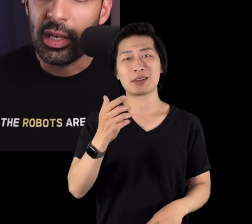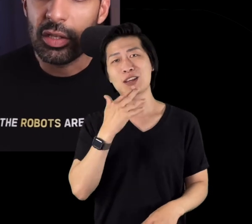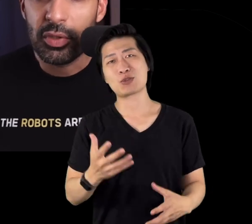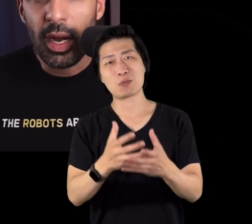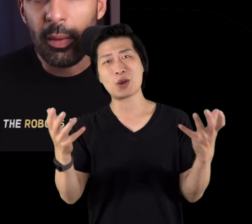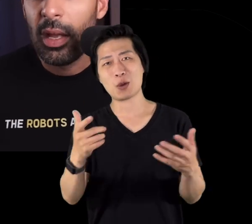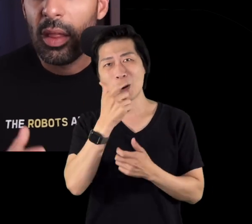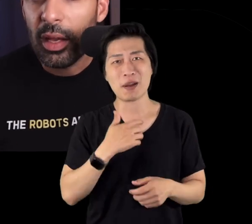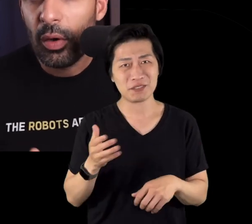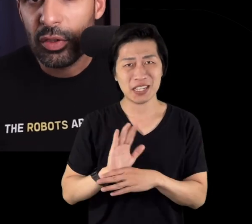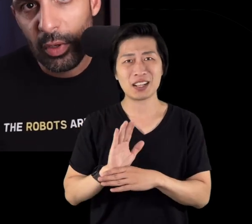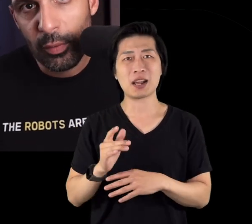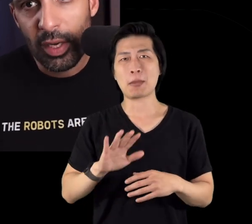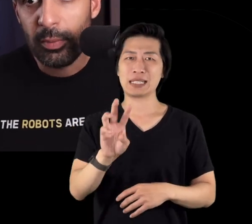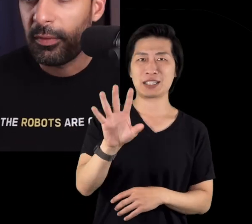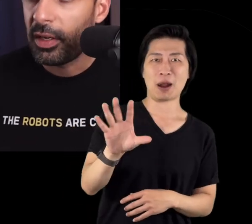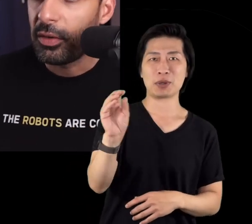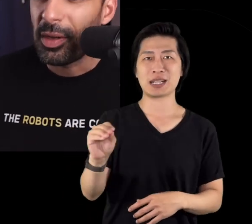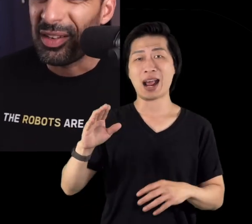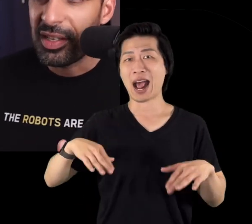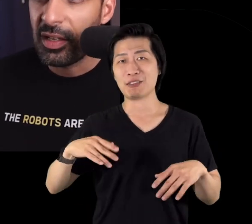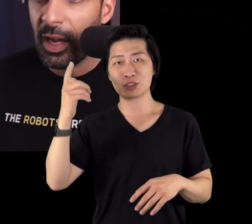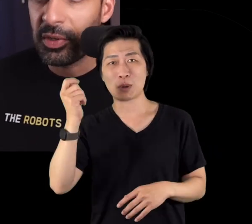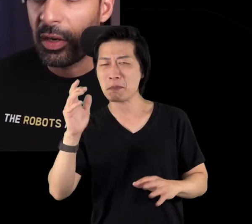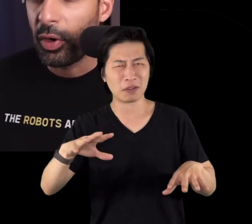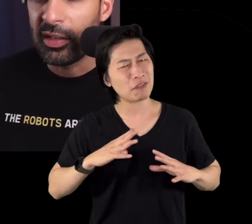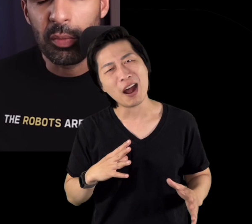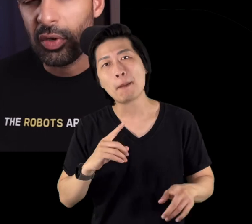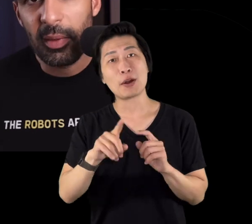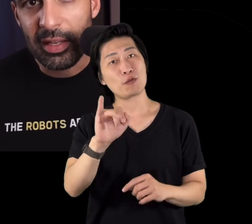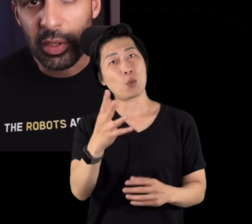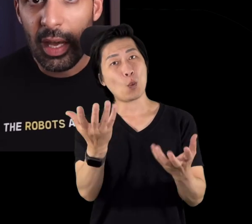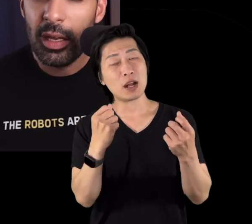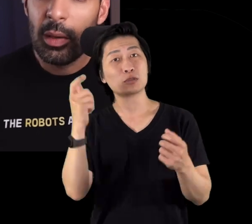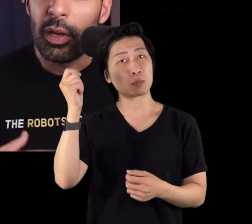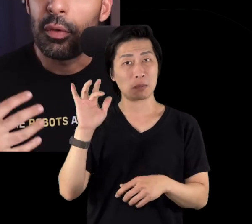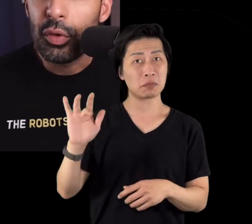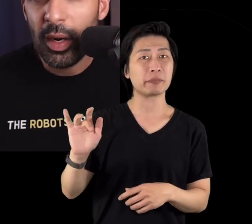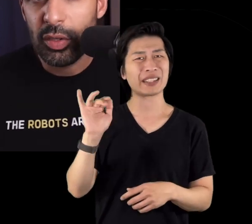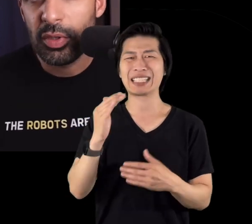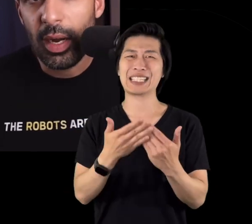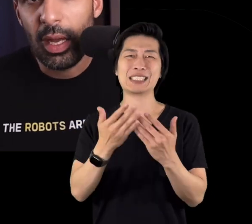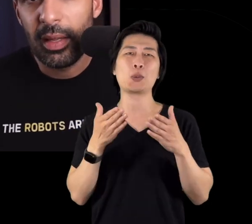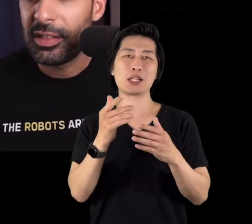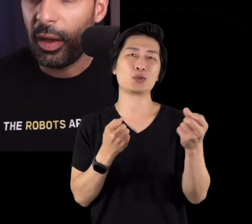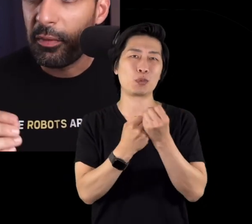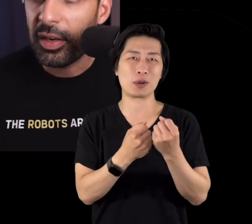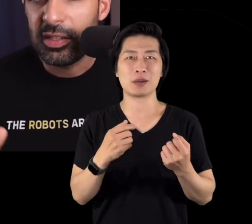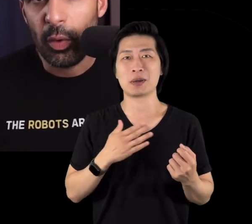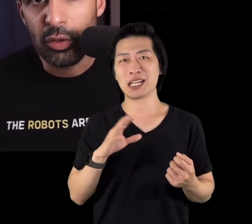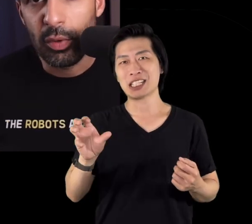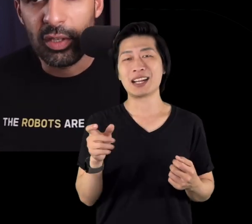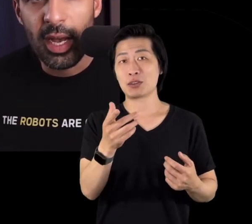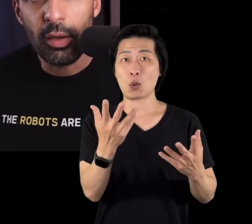just click subscribe. Thank you all so much for watching my videos. About 65% of you are not subscribed, and that's okay. But if you do want to subscribe, that's a very